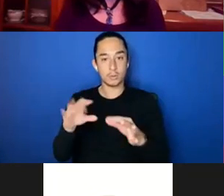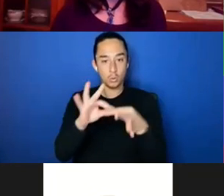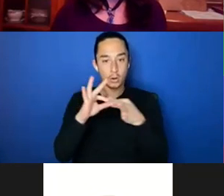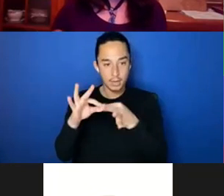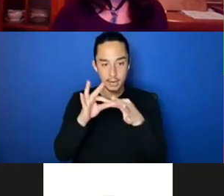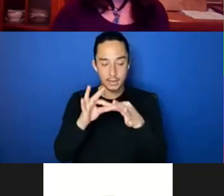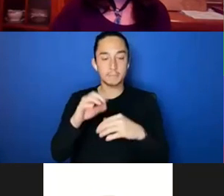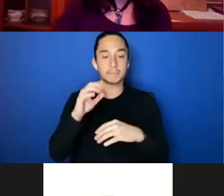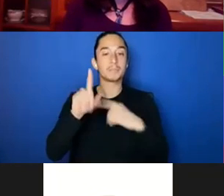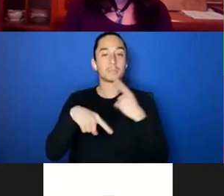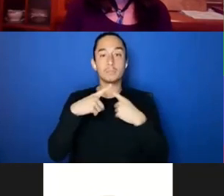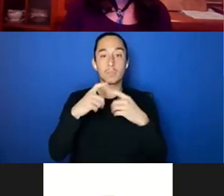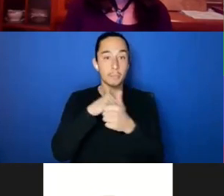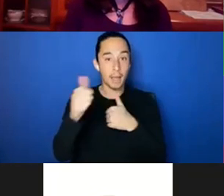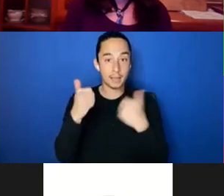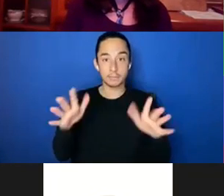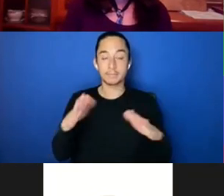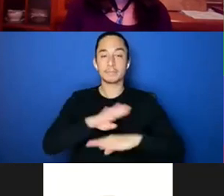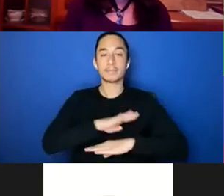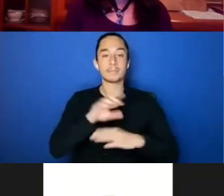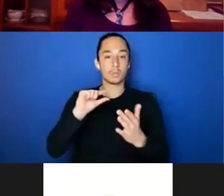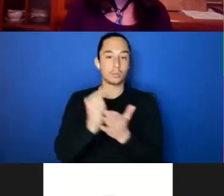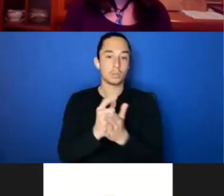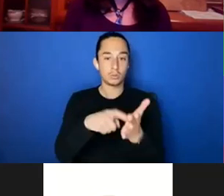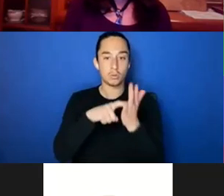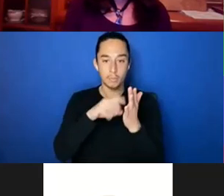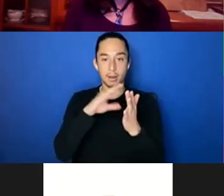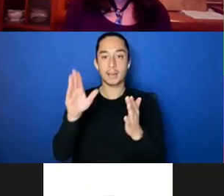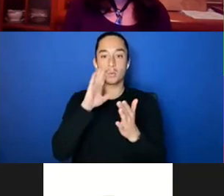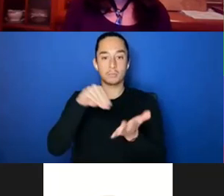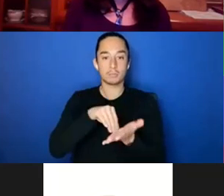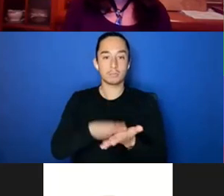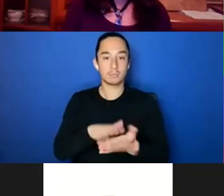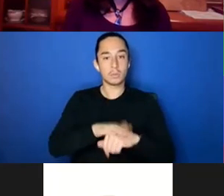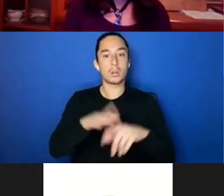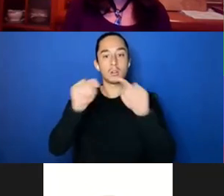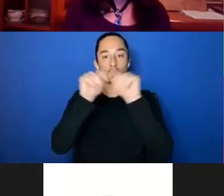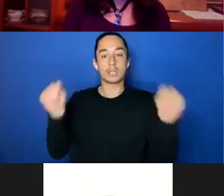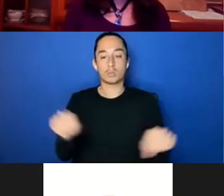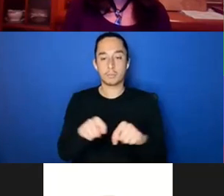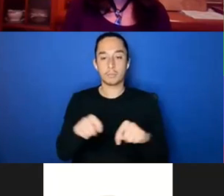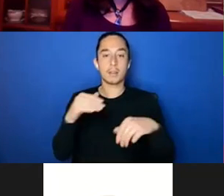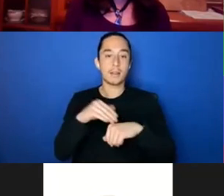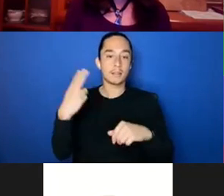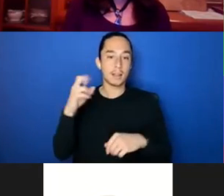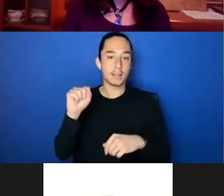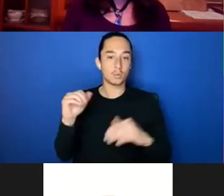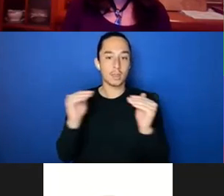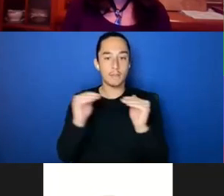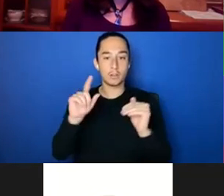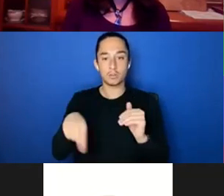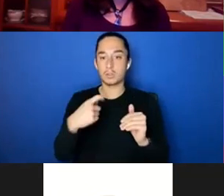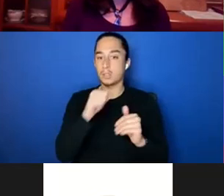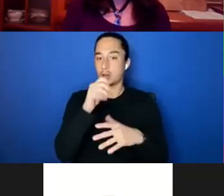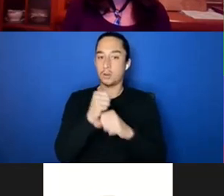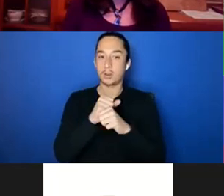they pass, they'll be able to meet the graduation requirement, and it would be listed on their transcript at the high school level. They just would not